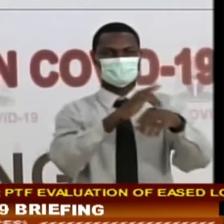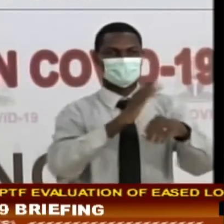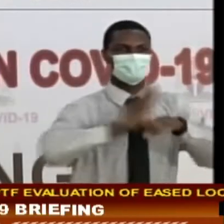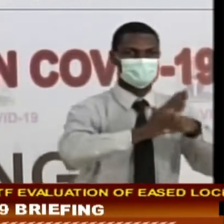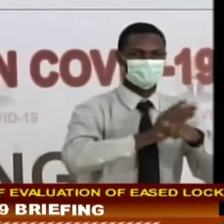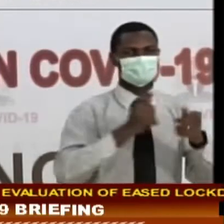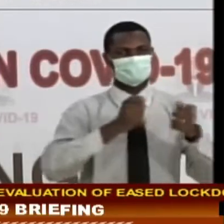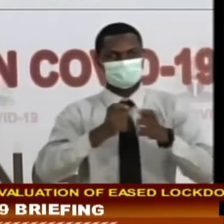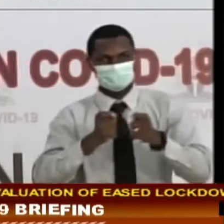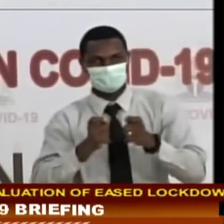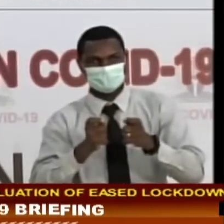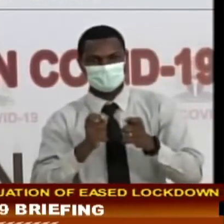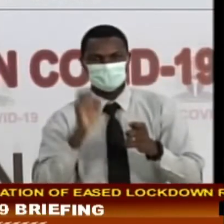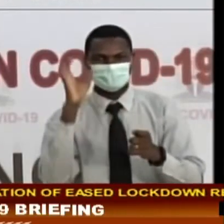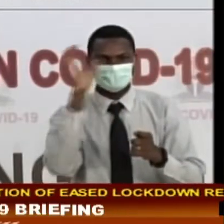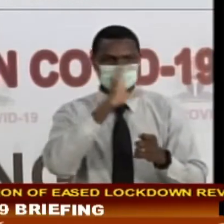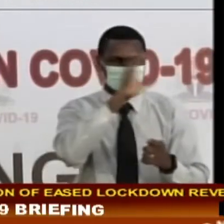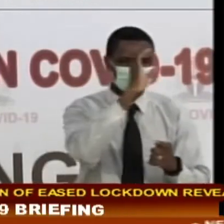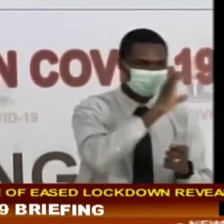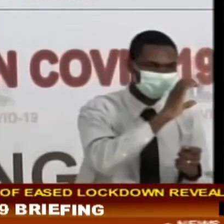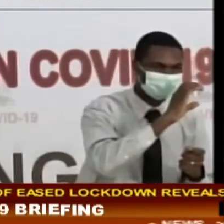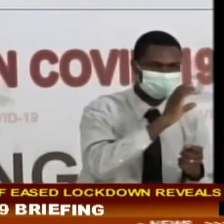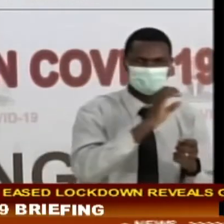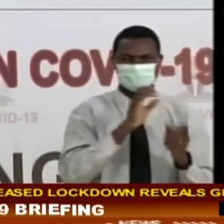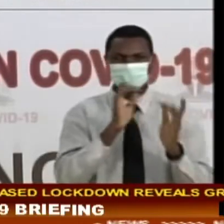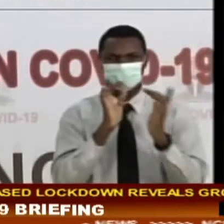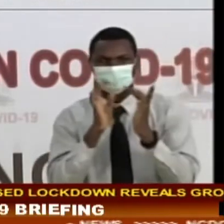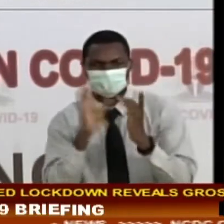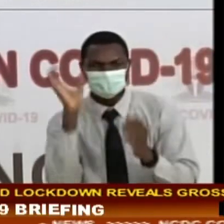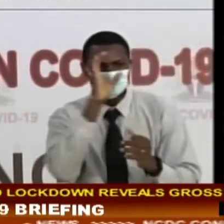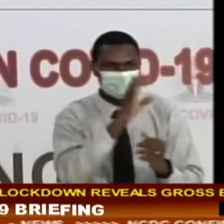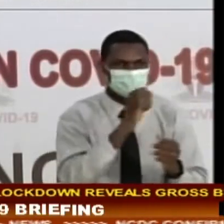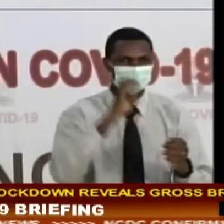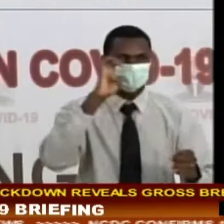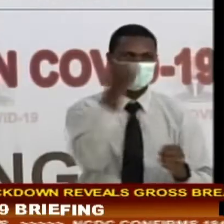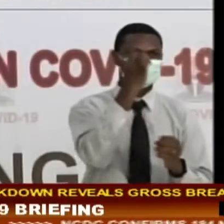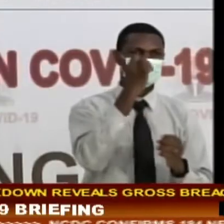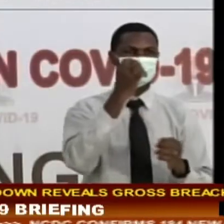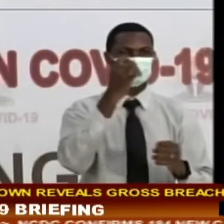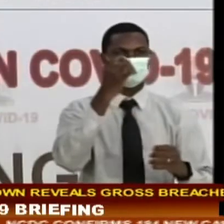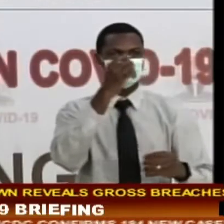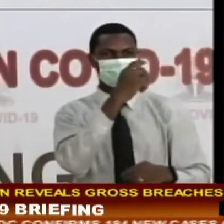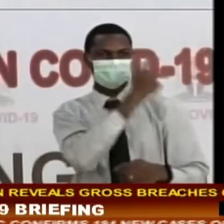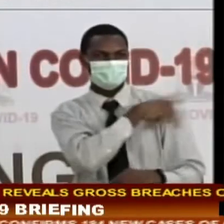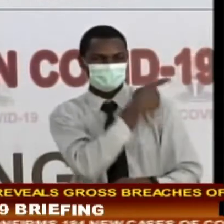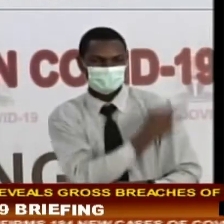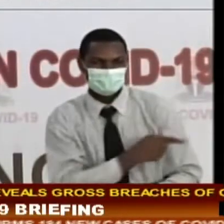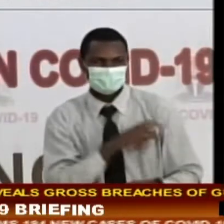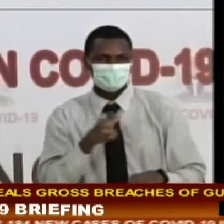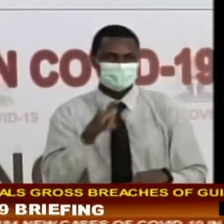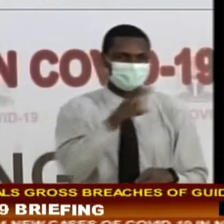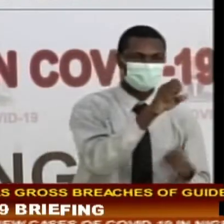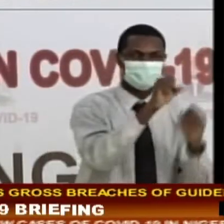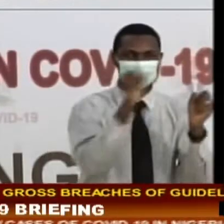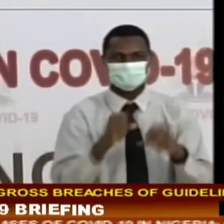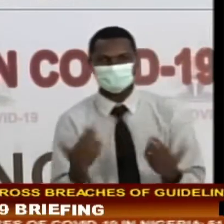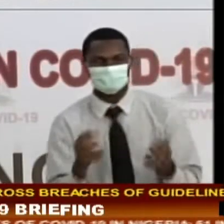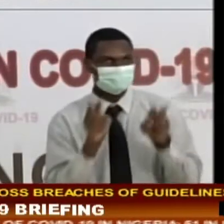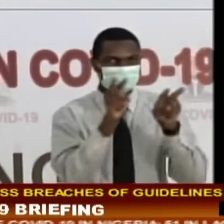case finding case management emergency patient Transportation Systems surveillance